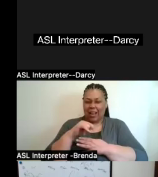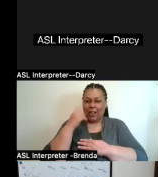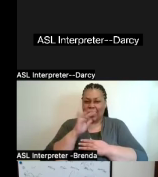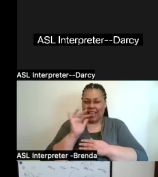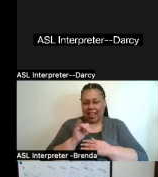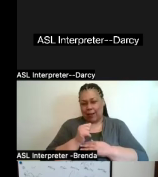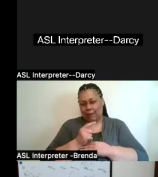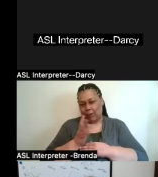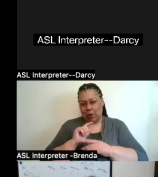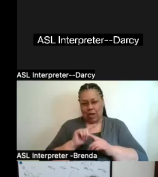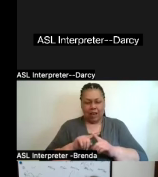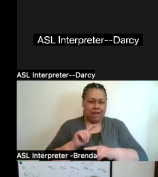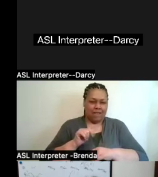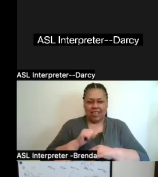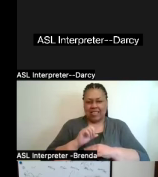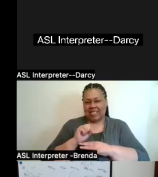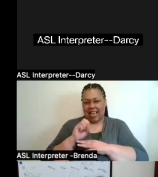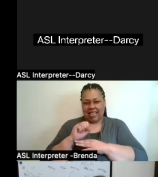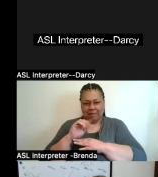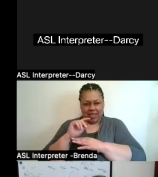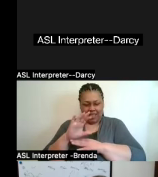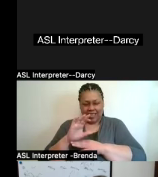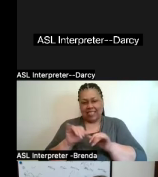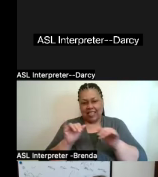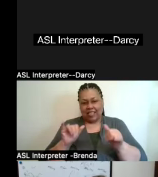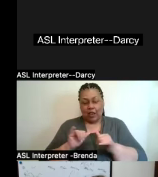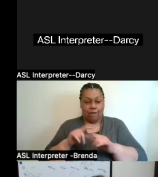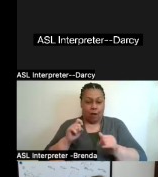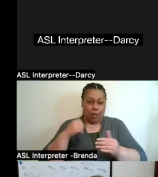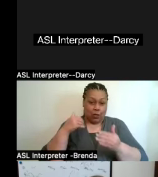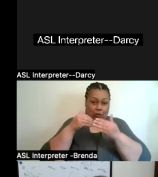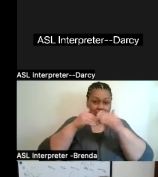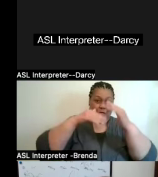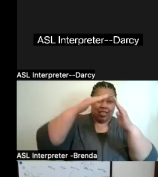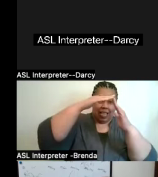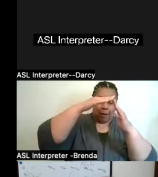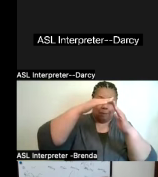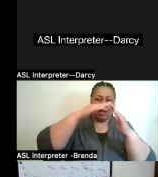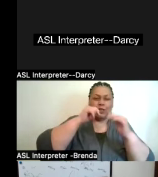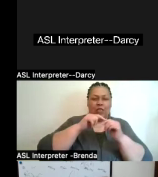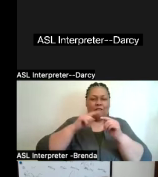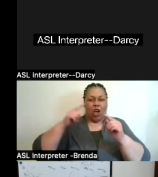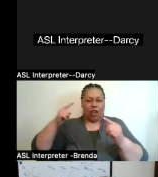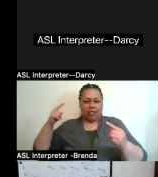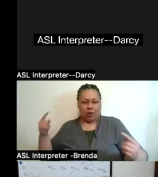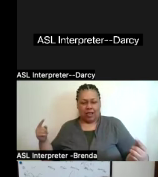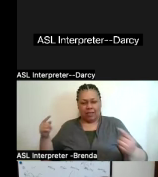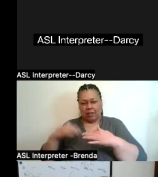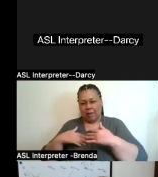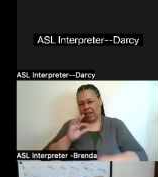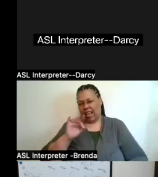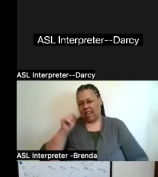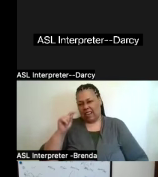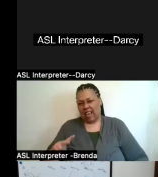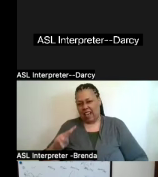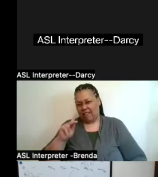seismic stations from the closest at the top to the farthest away, which was about 9.5 kilometers, so about 6